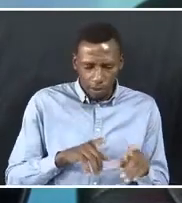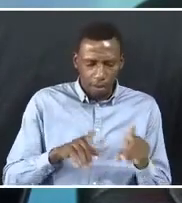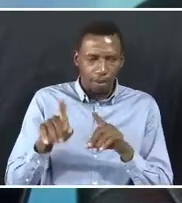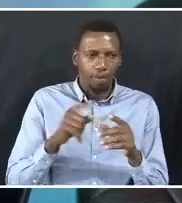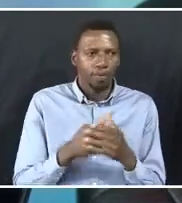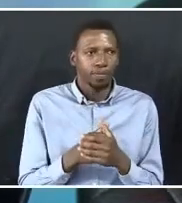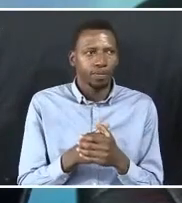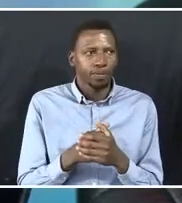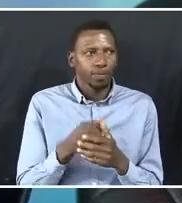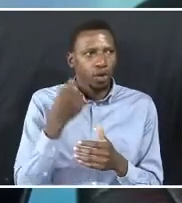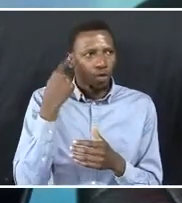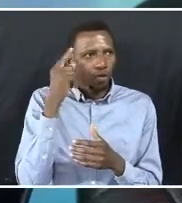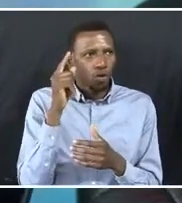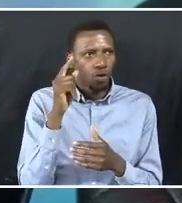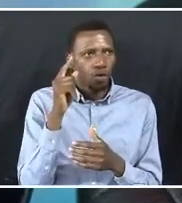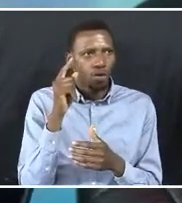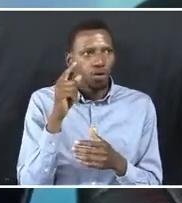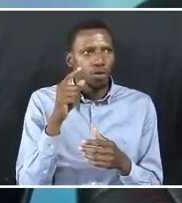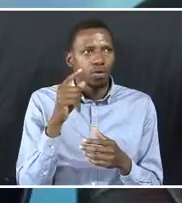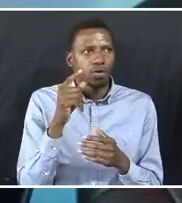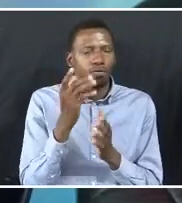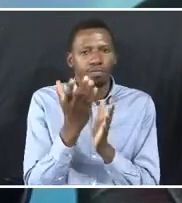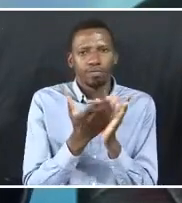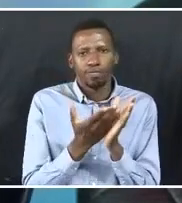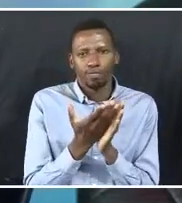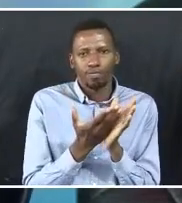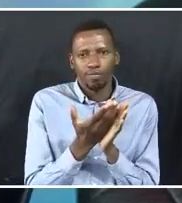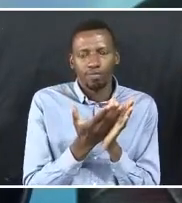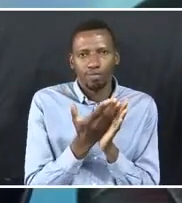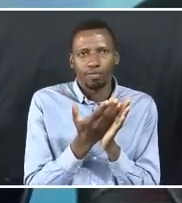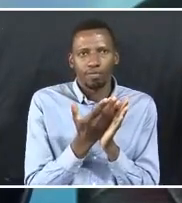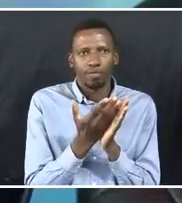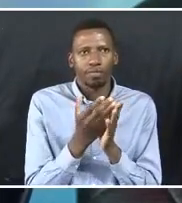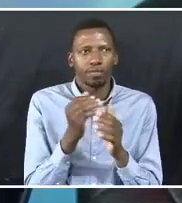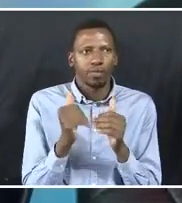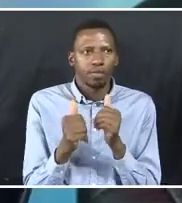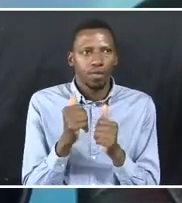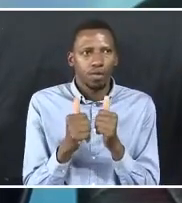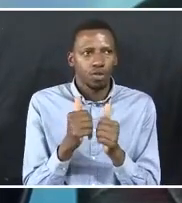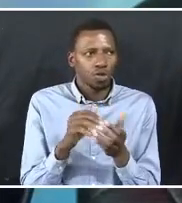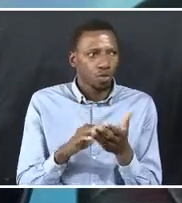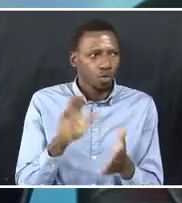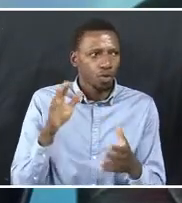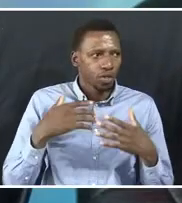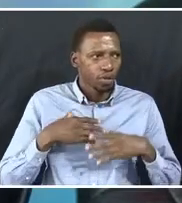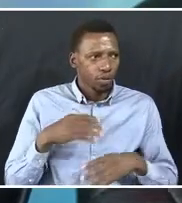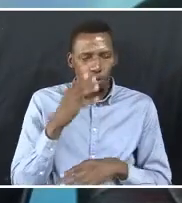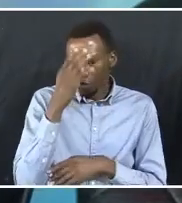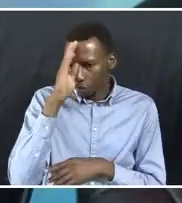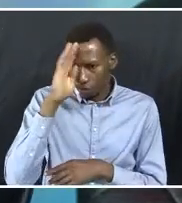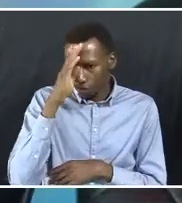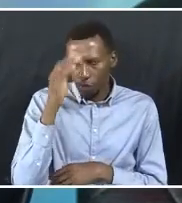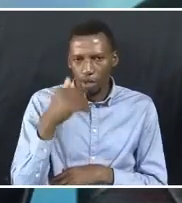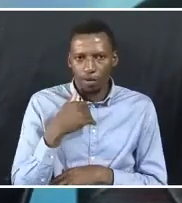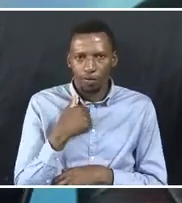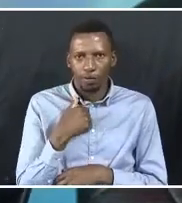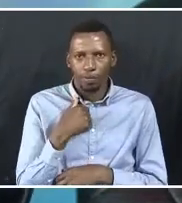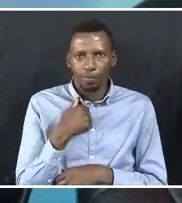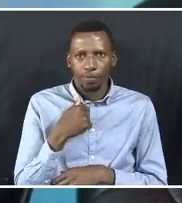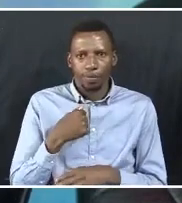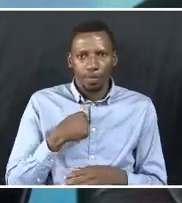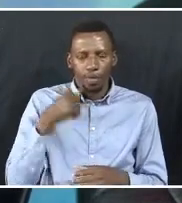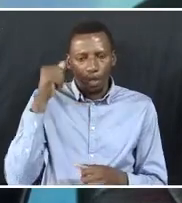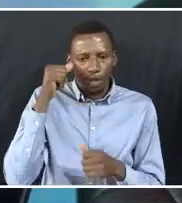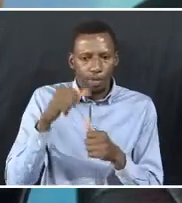for a procedure that most people are in doubt of. And I remember